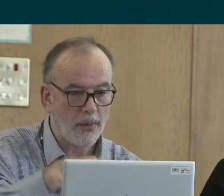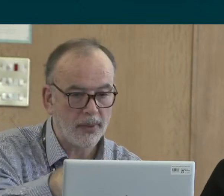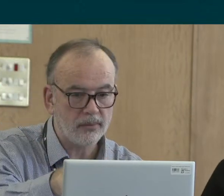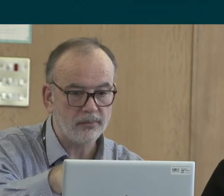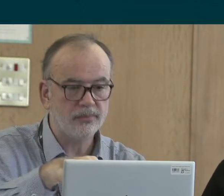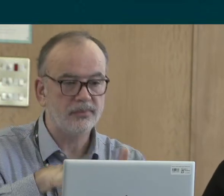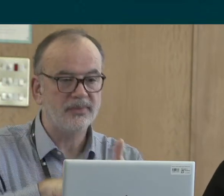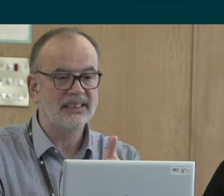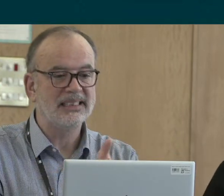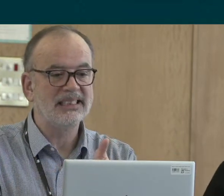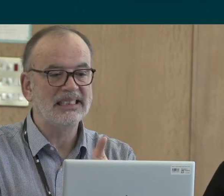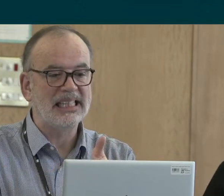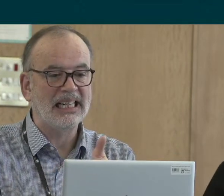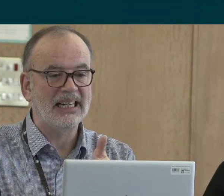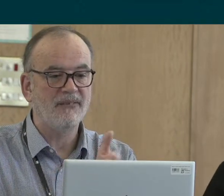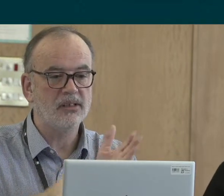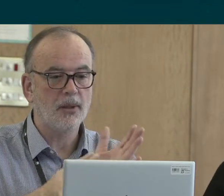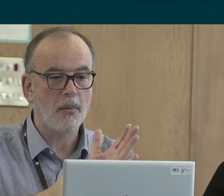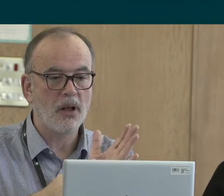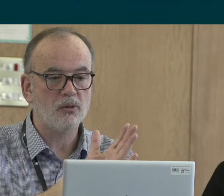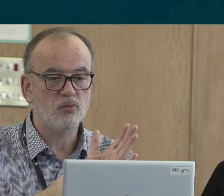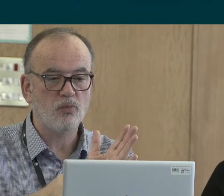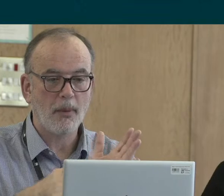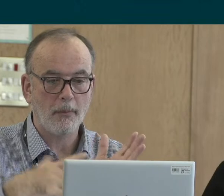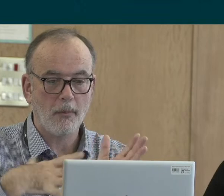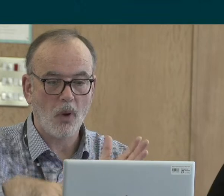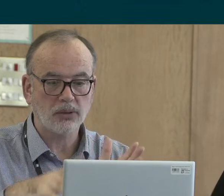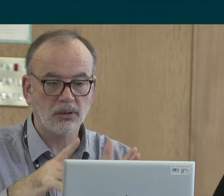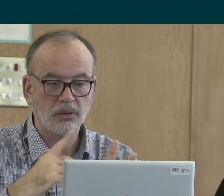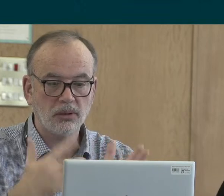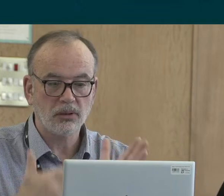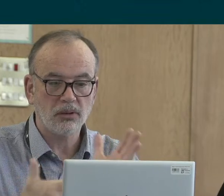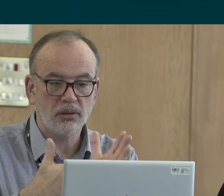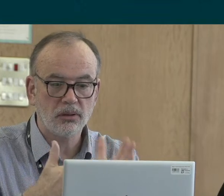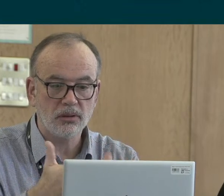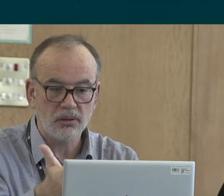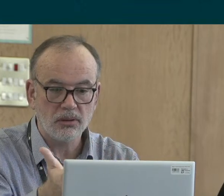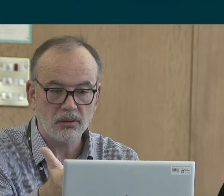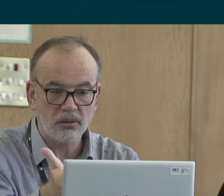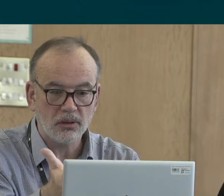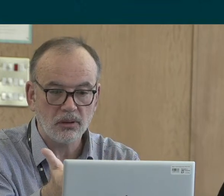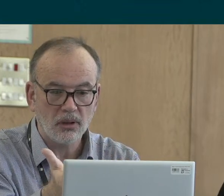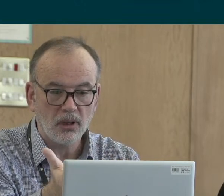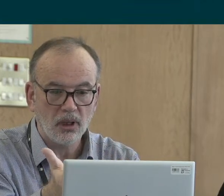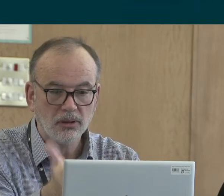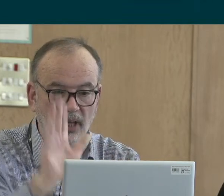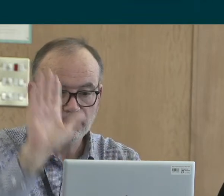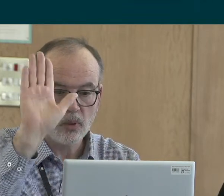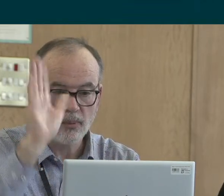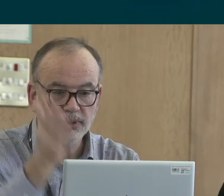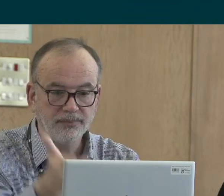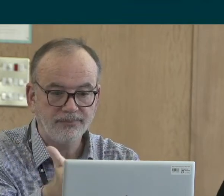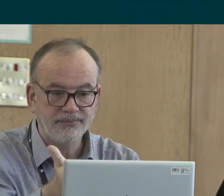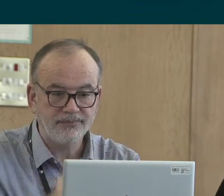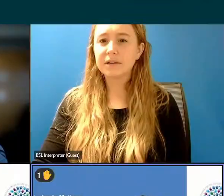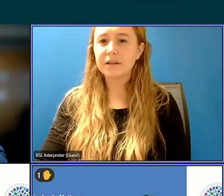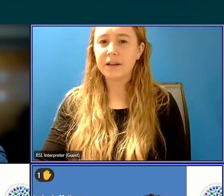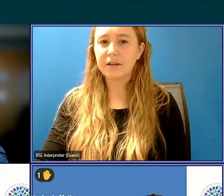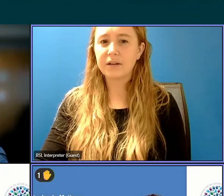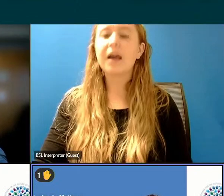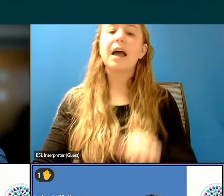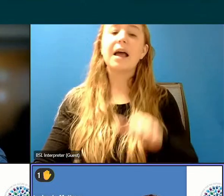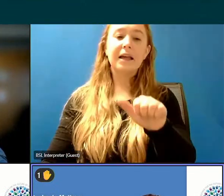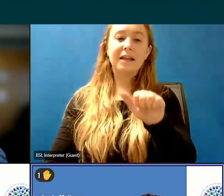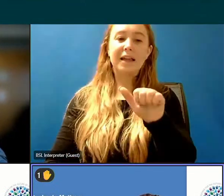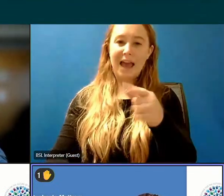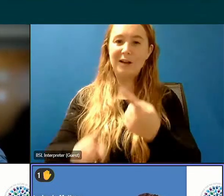So we have one more hand up there. Sorry, Stephanie Mottram, would you like to add? It was just, I